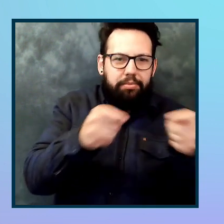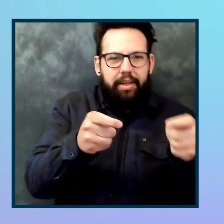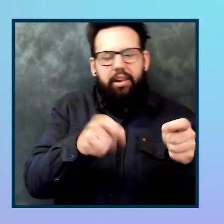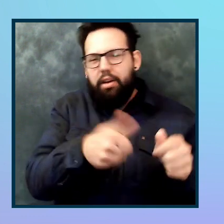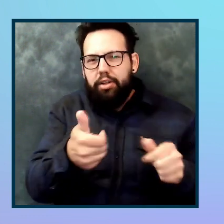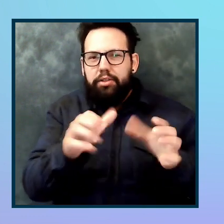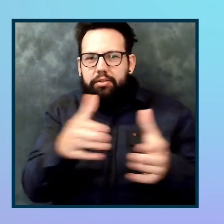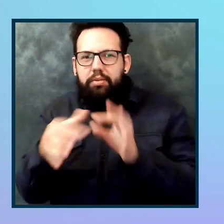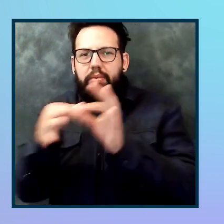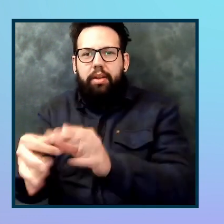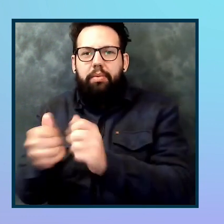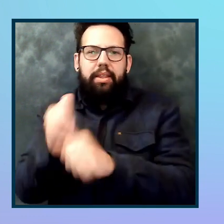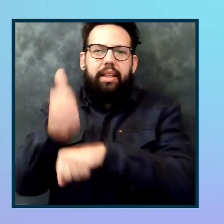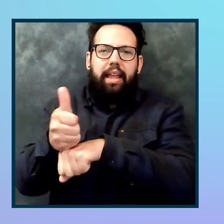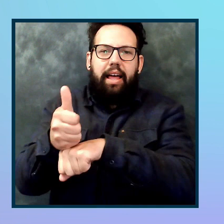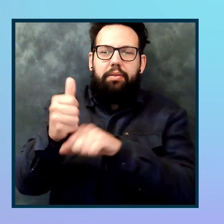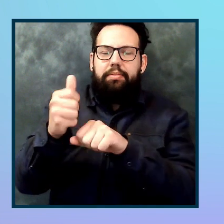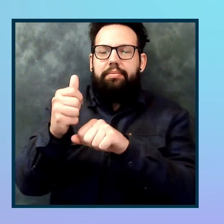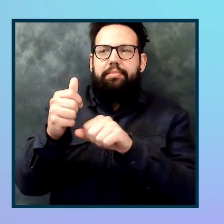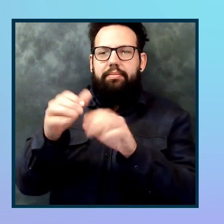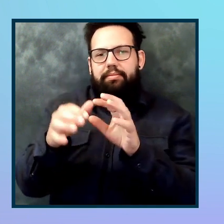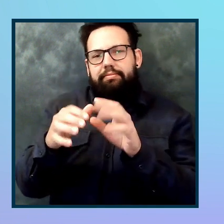platform. Gotcha. Yeah, I